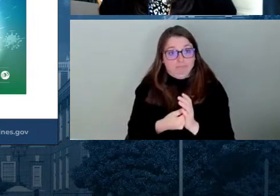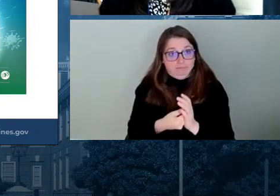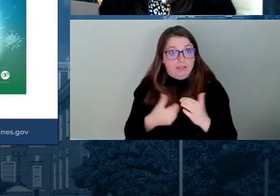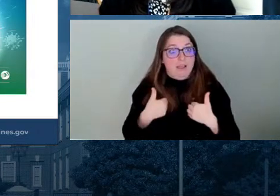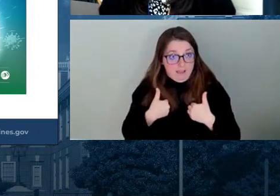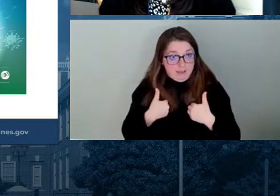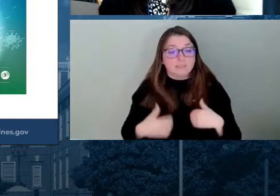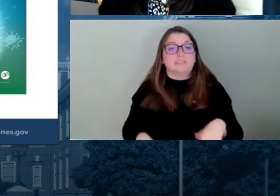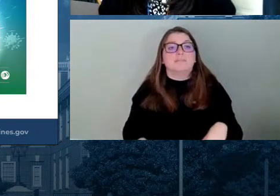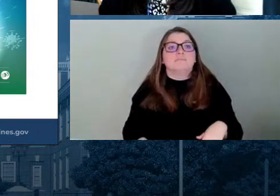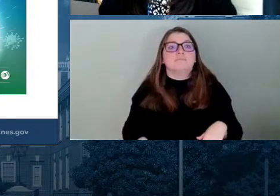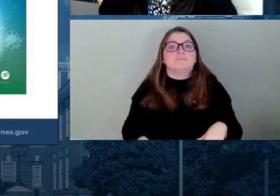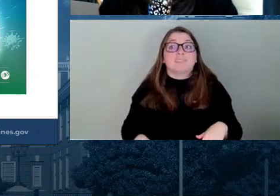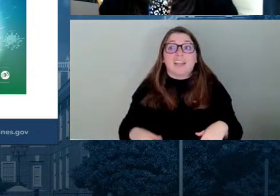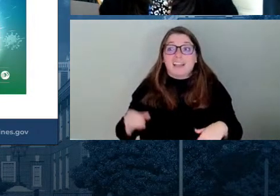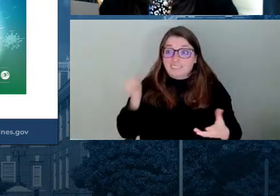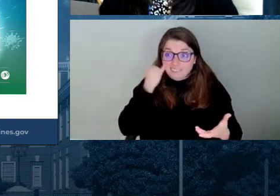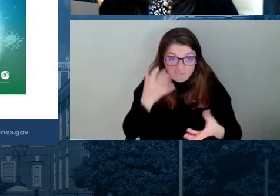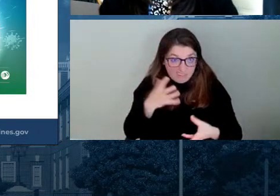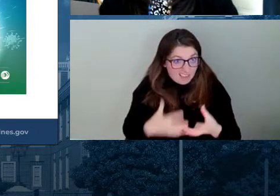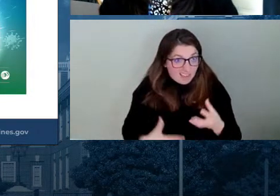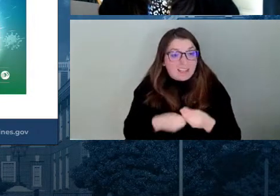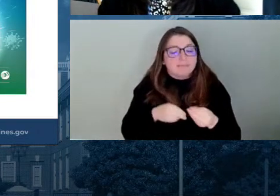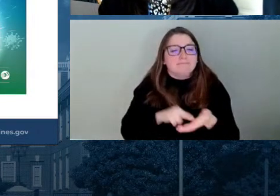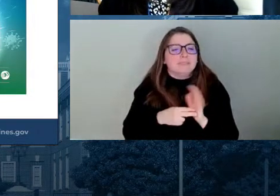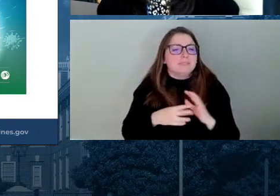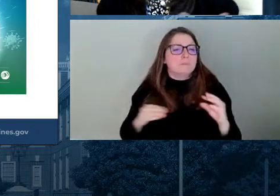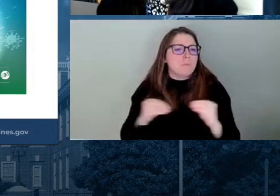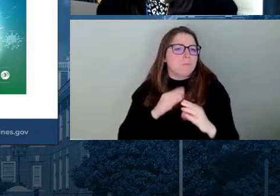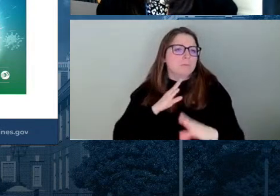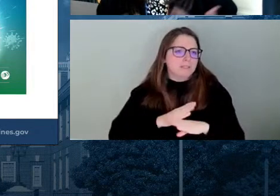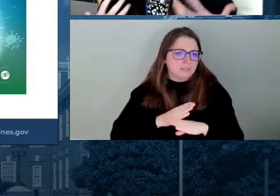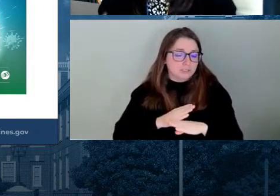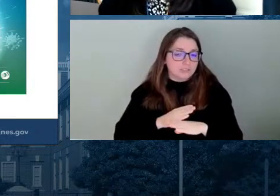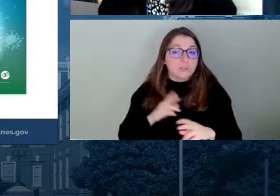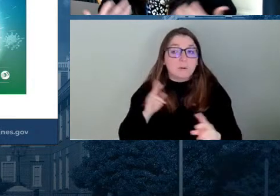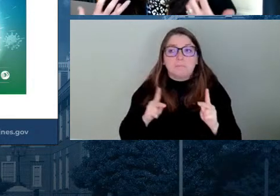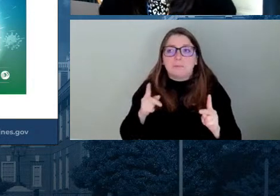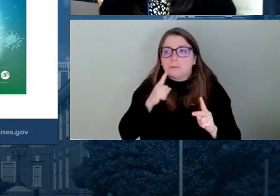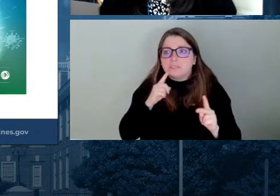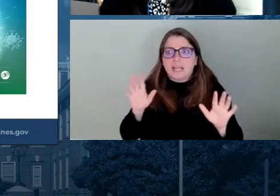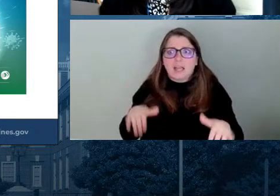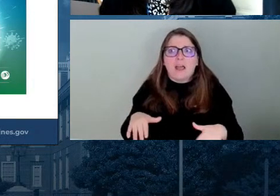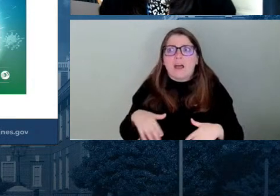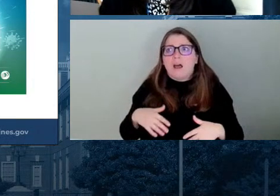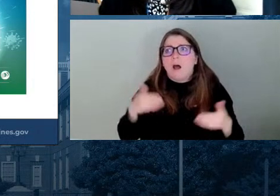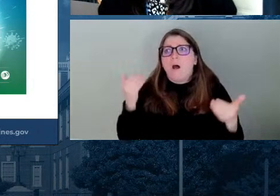more protection. And so again, when you hear people saying, get boosted,